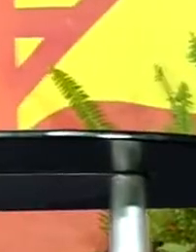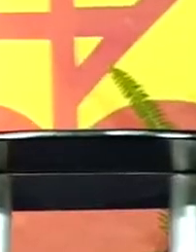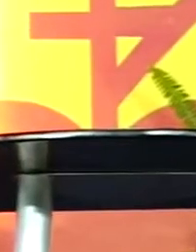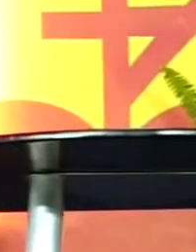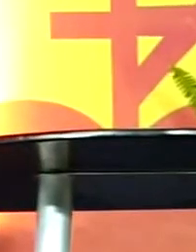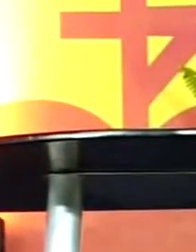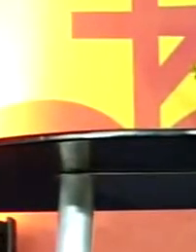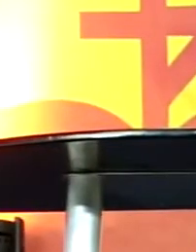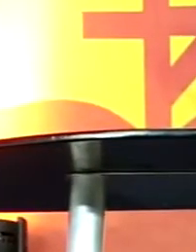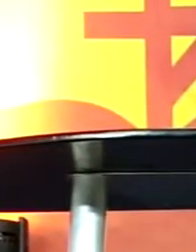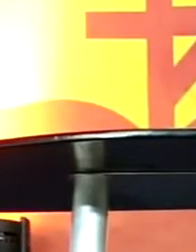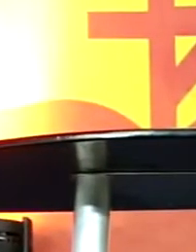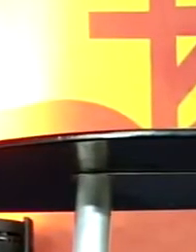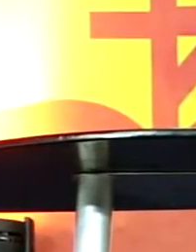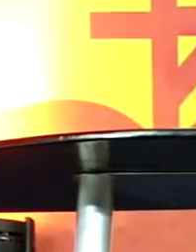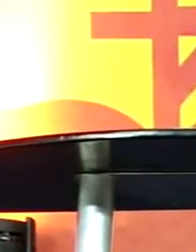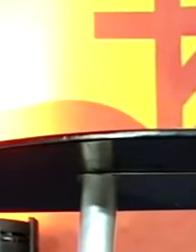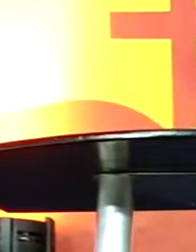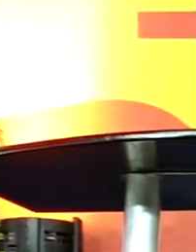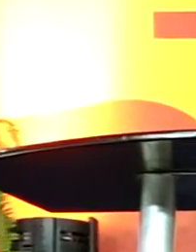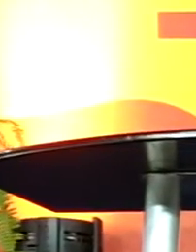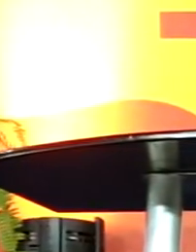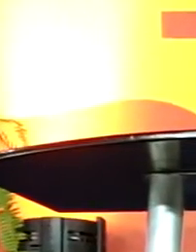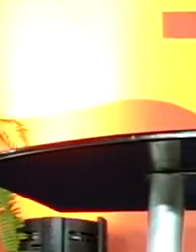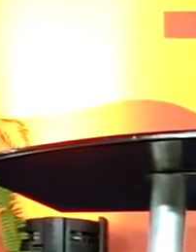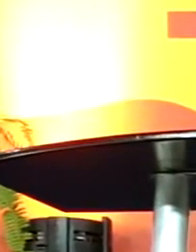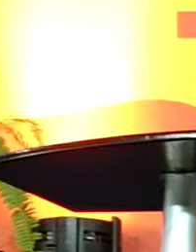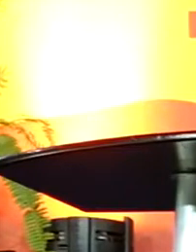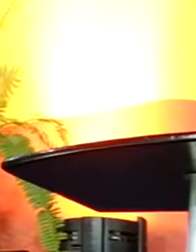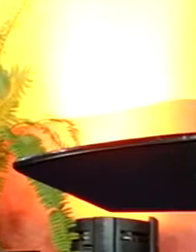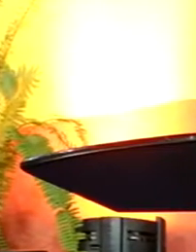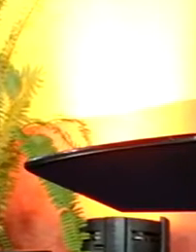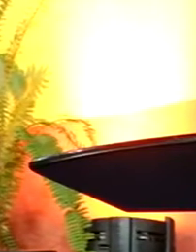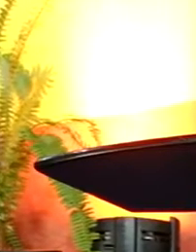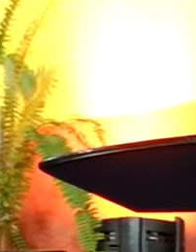neighborhood. By thy grace, come.